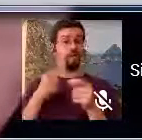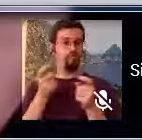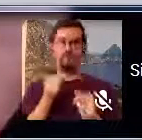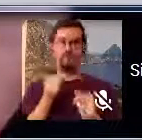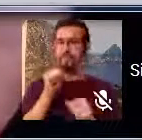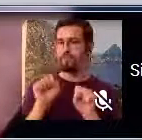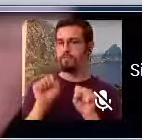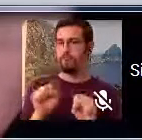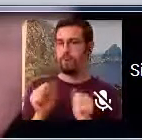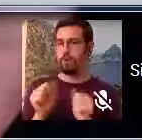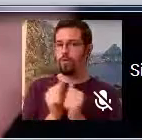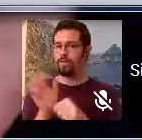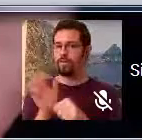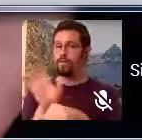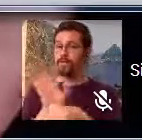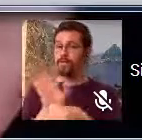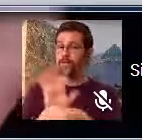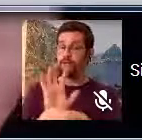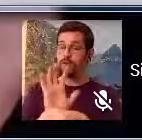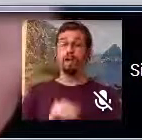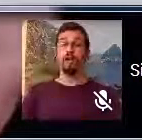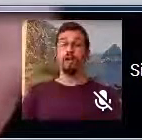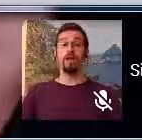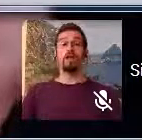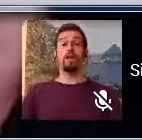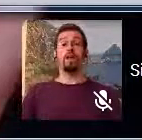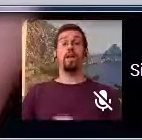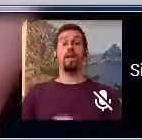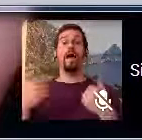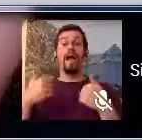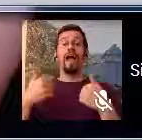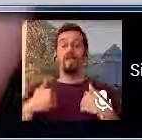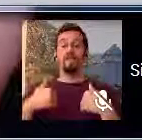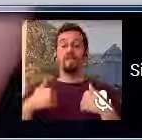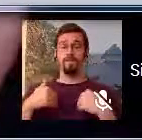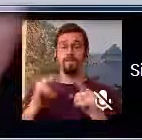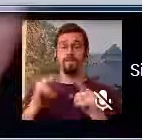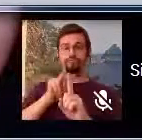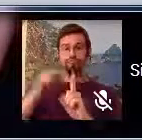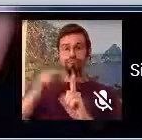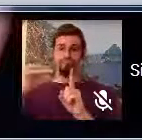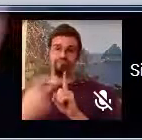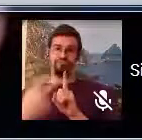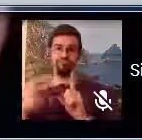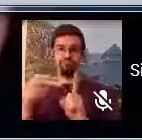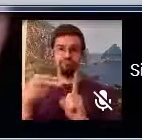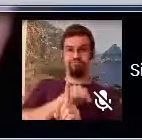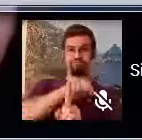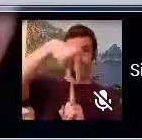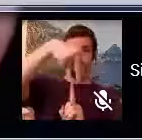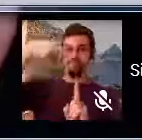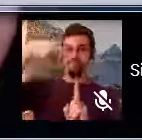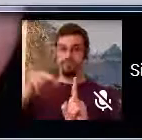video. The view angle can be continuously adjusted during playback.